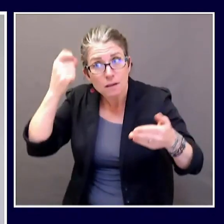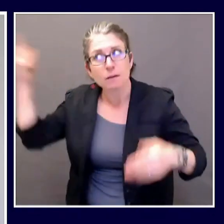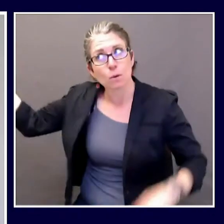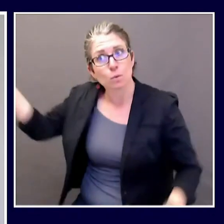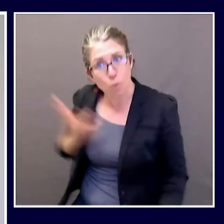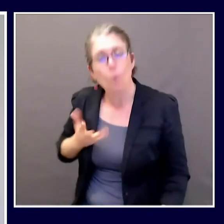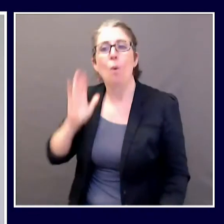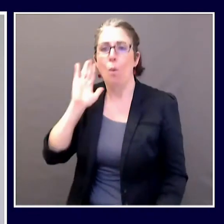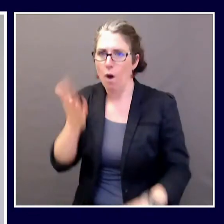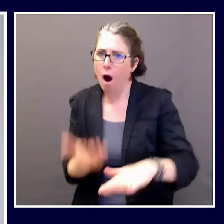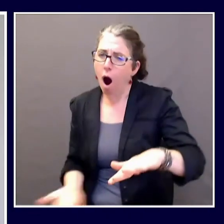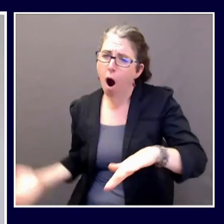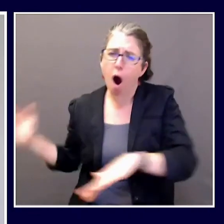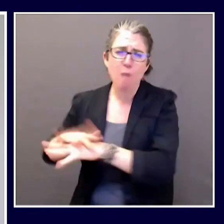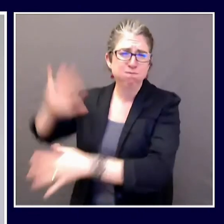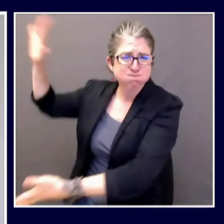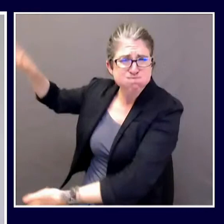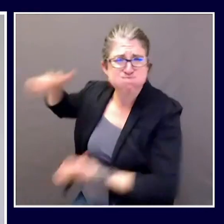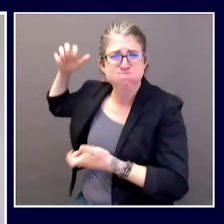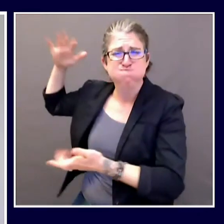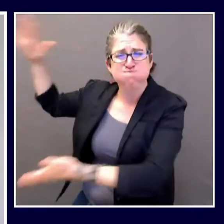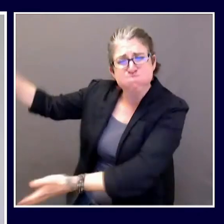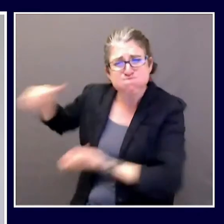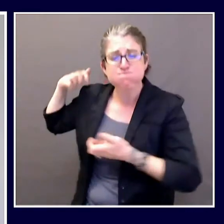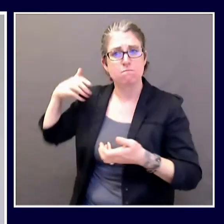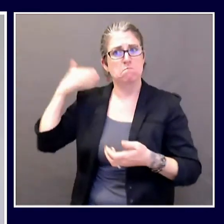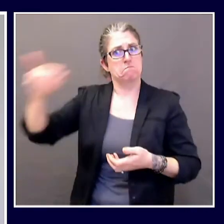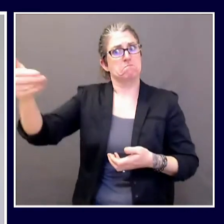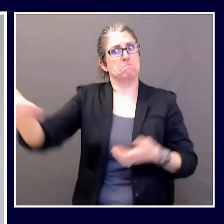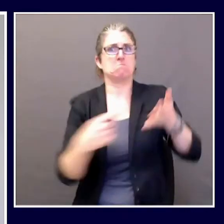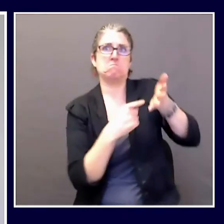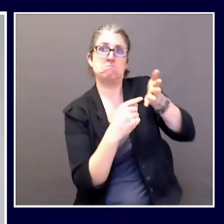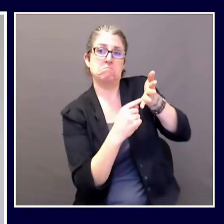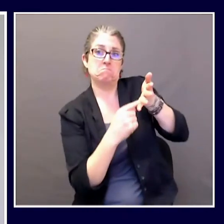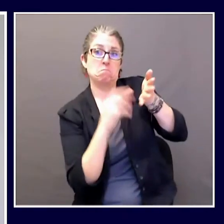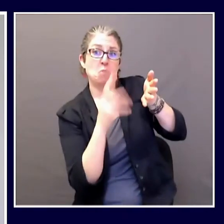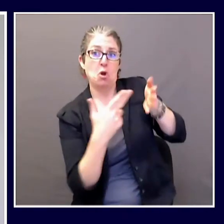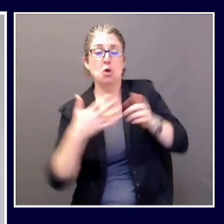to allocate them fairly and equitably across the entire state.